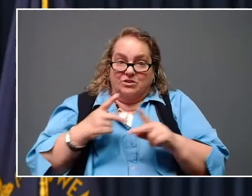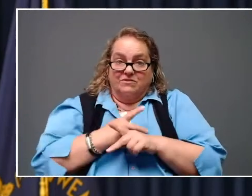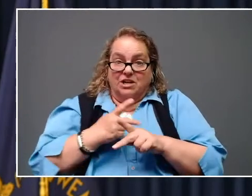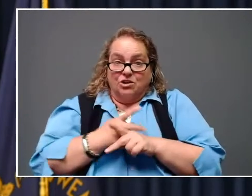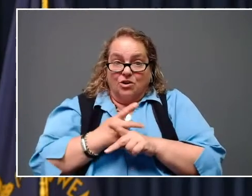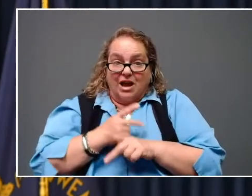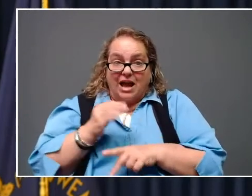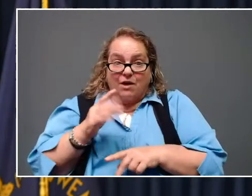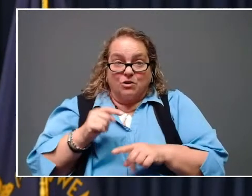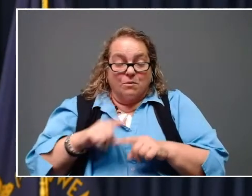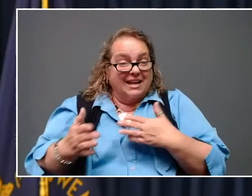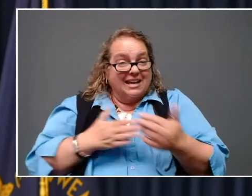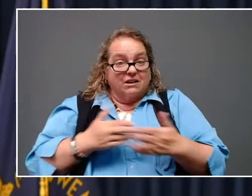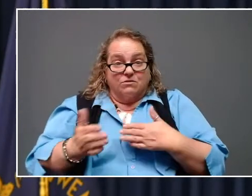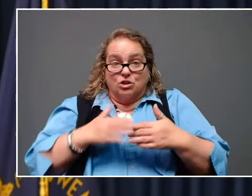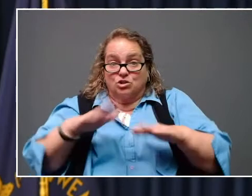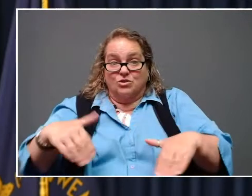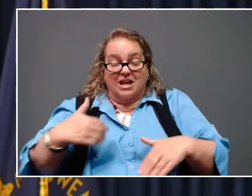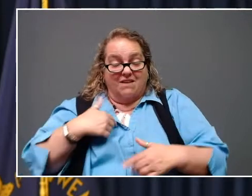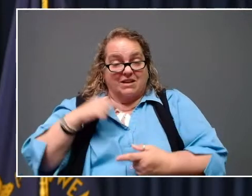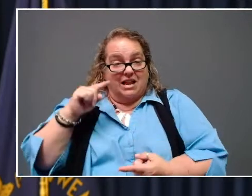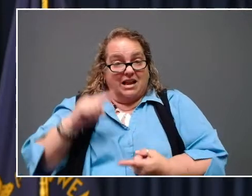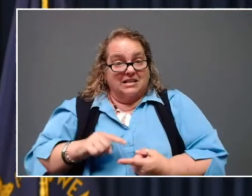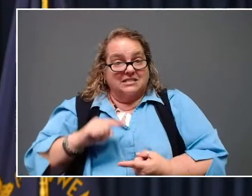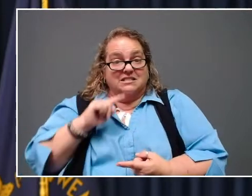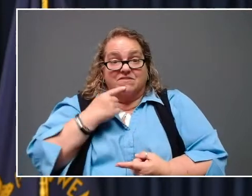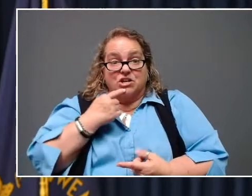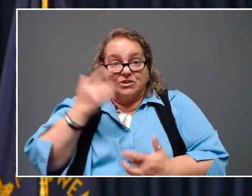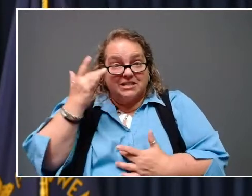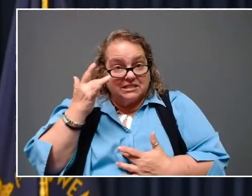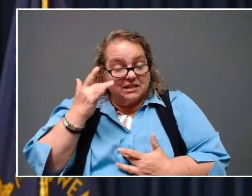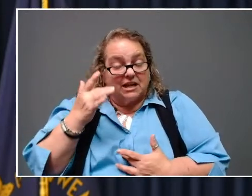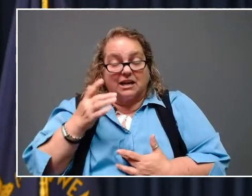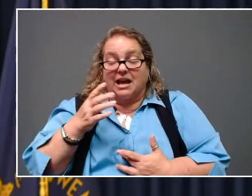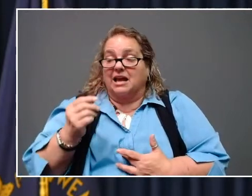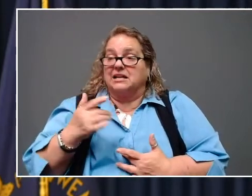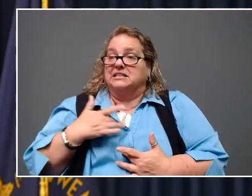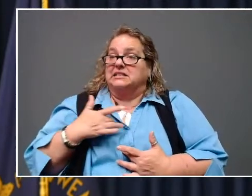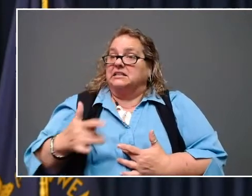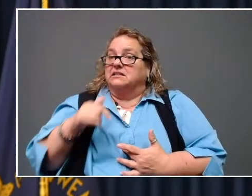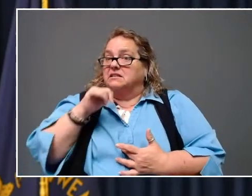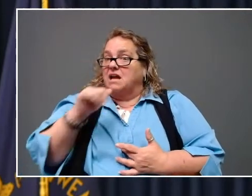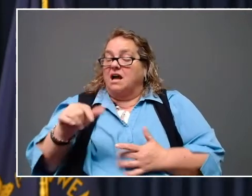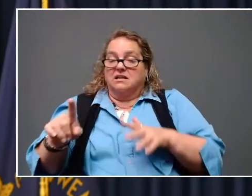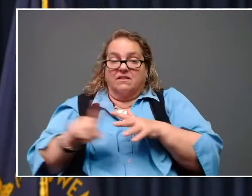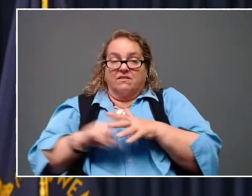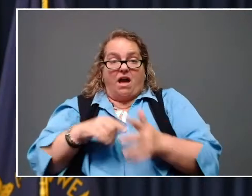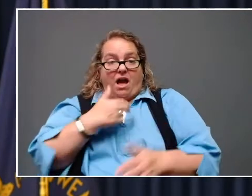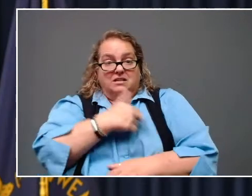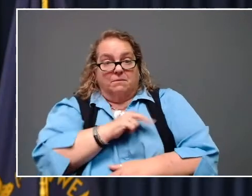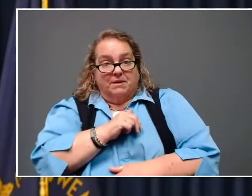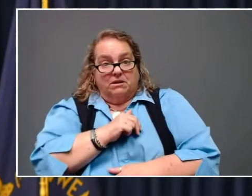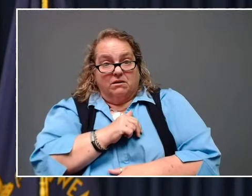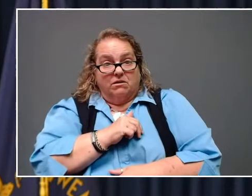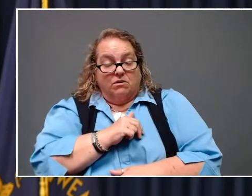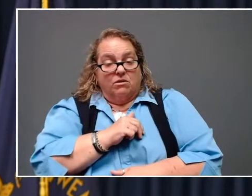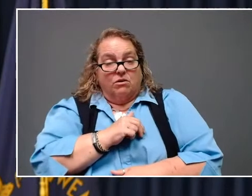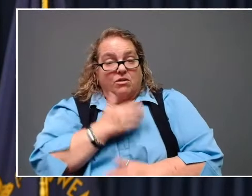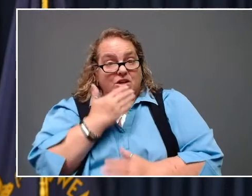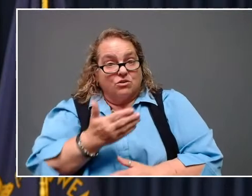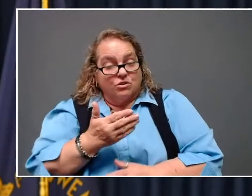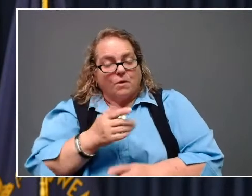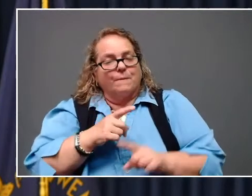children generally have less severe disease, even though they don't end up in the hospital with the same frequency, thank goodness, it